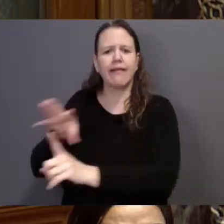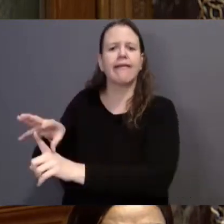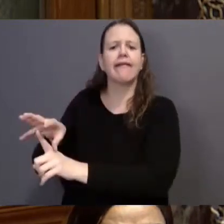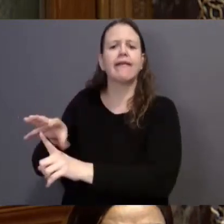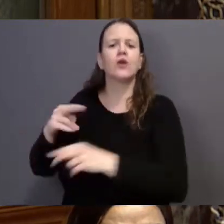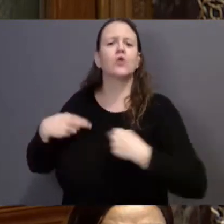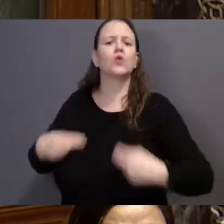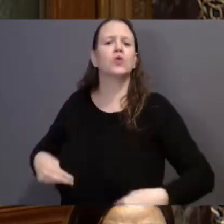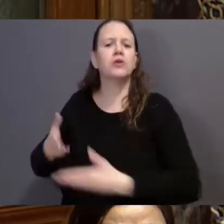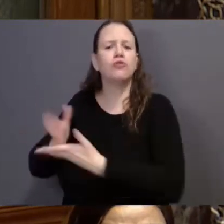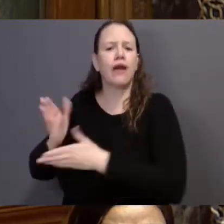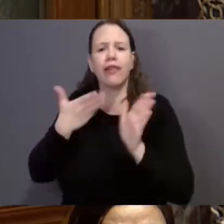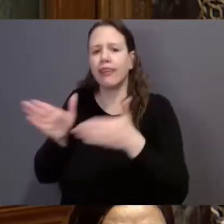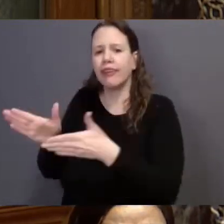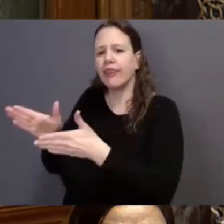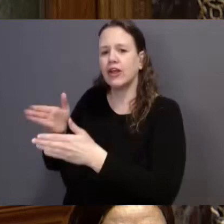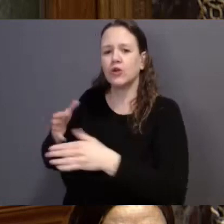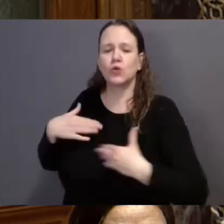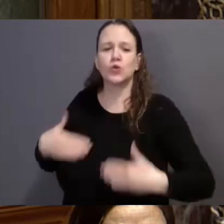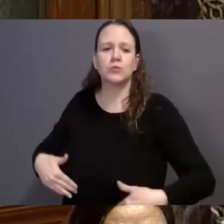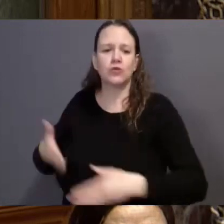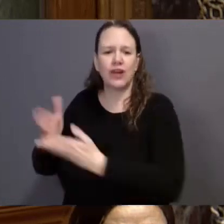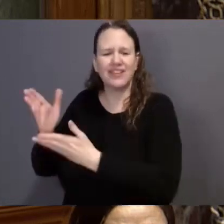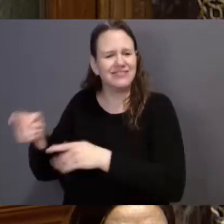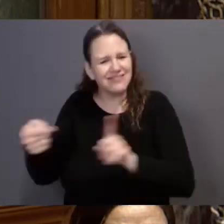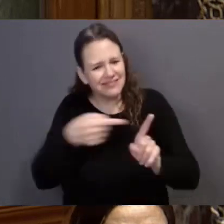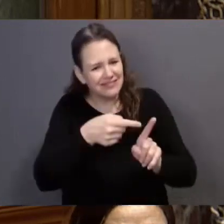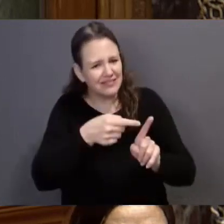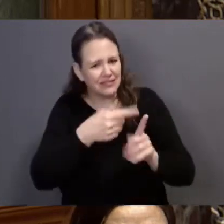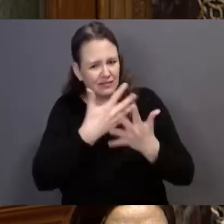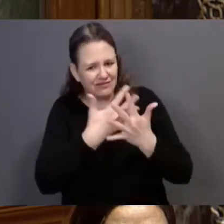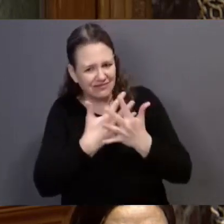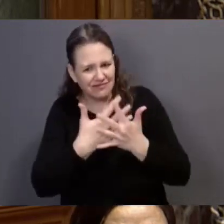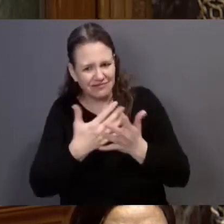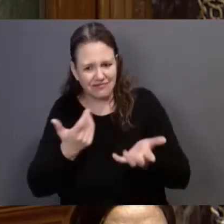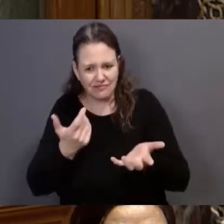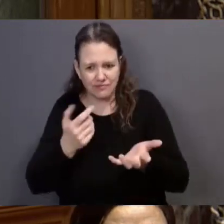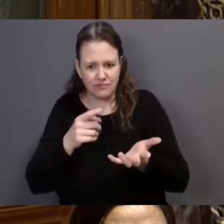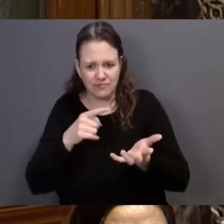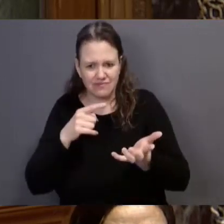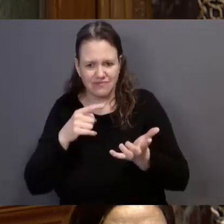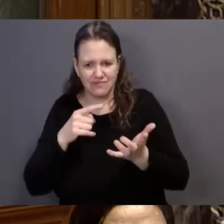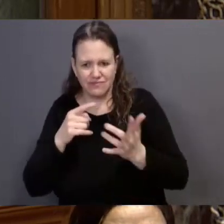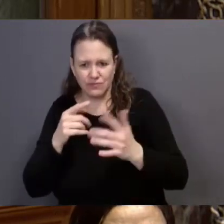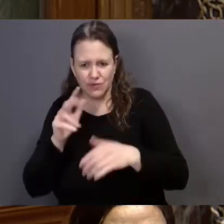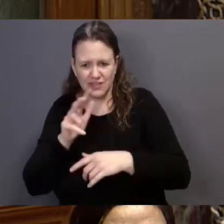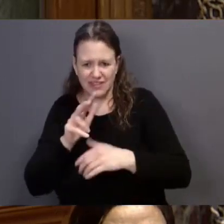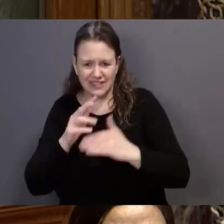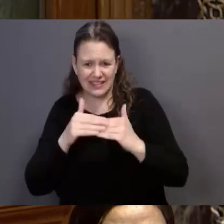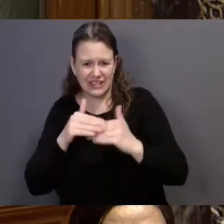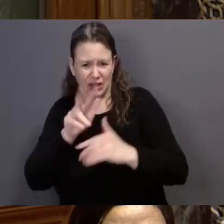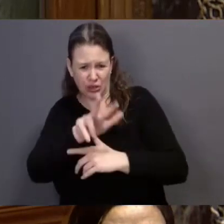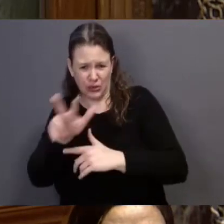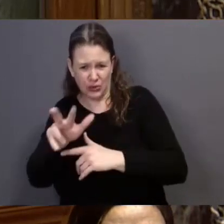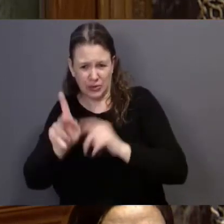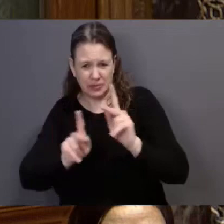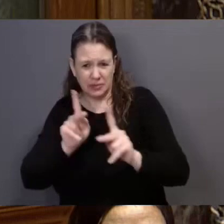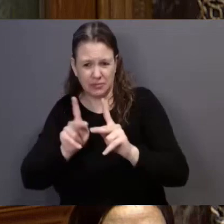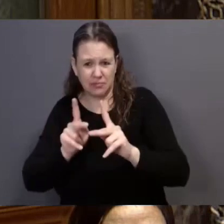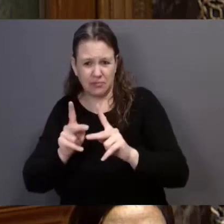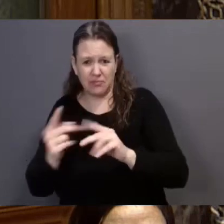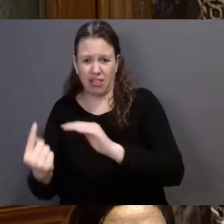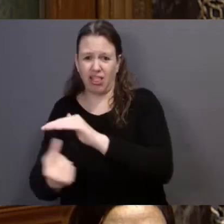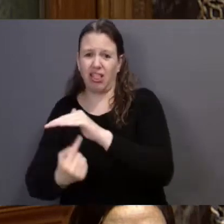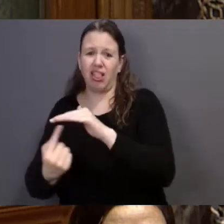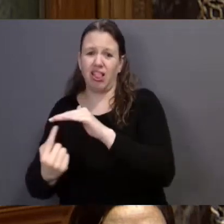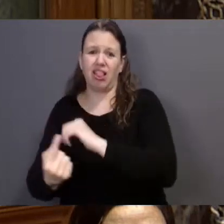33 individuals in solitary who have been there for longer than 15 days, some longer than 60 days. Both adults and